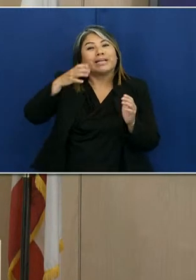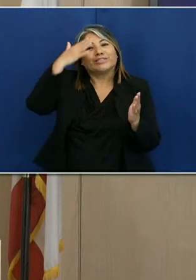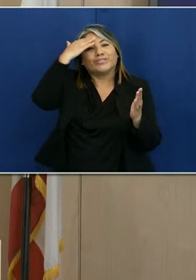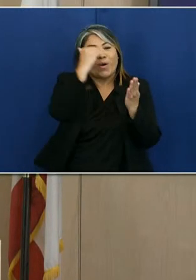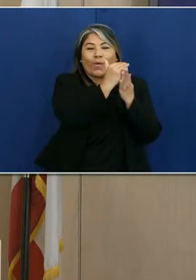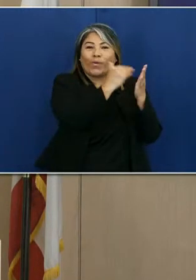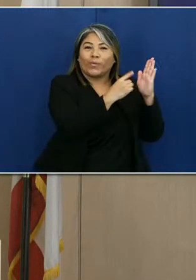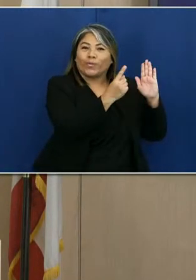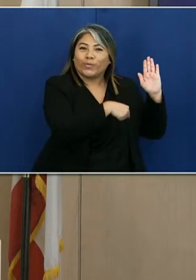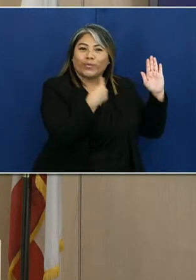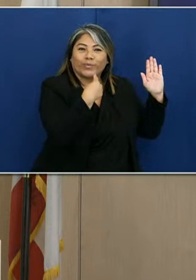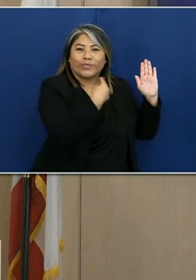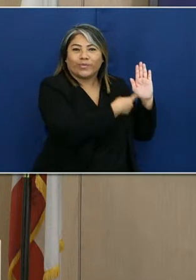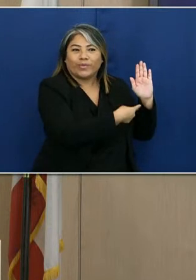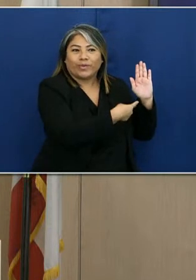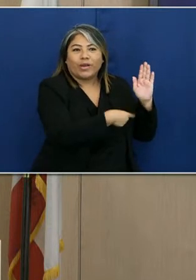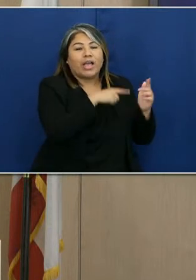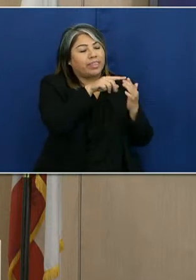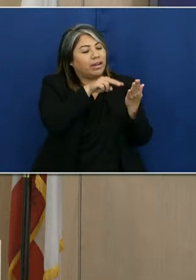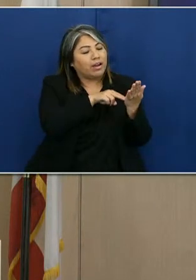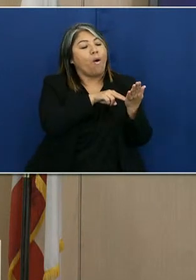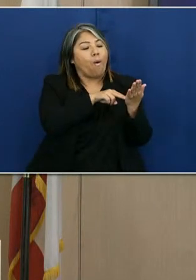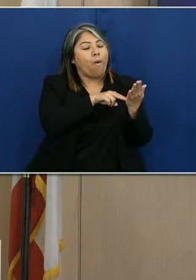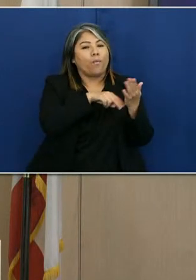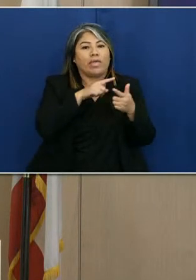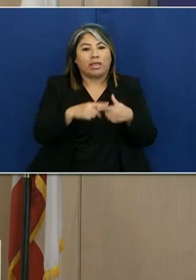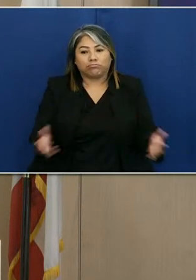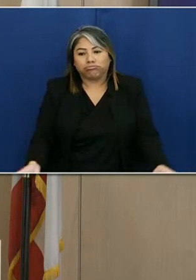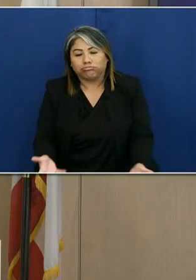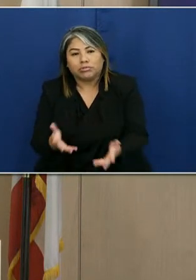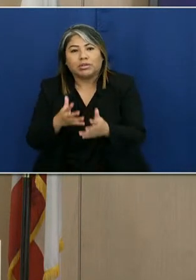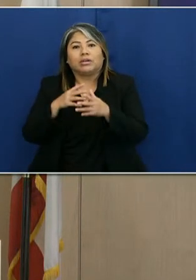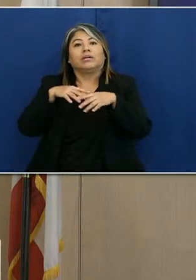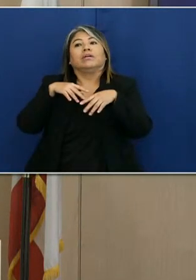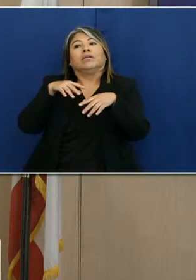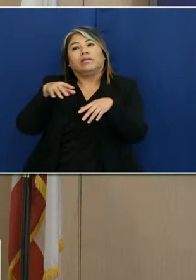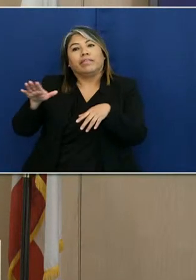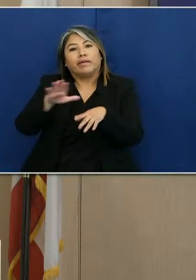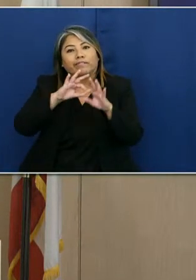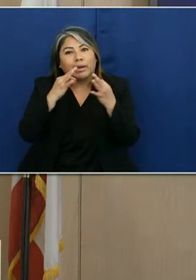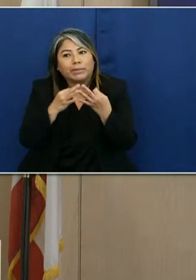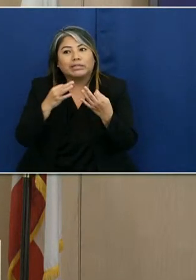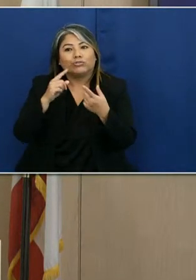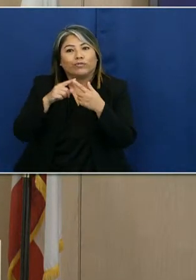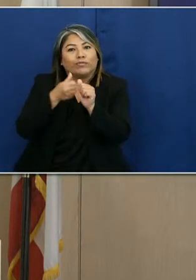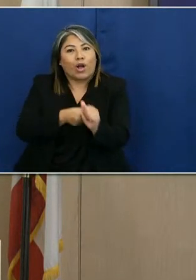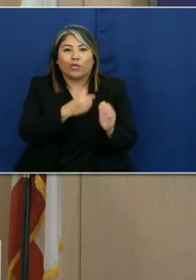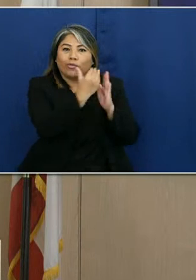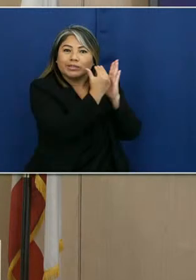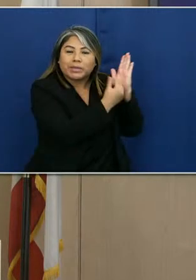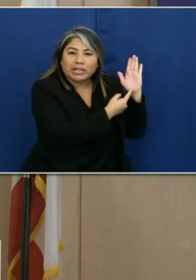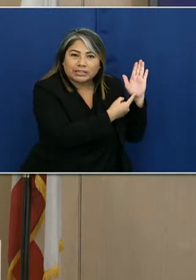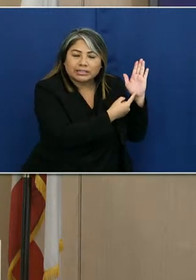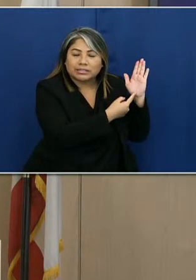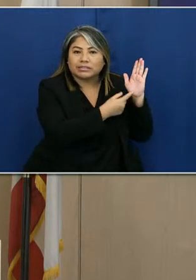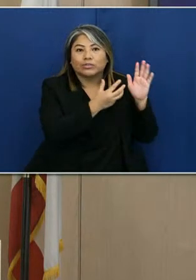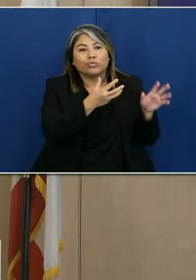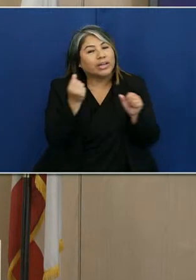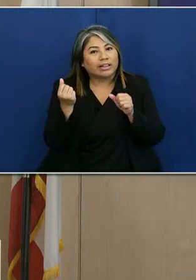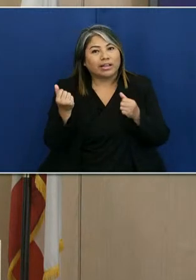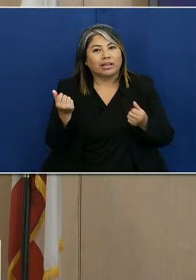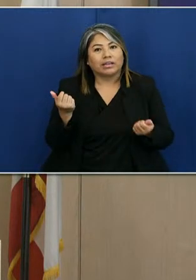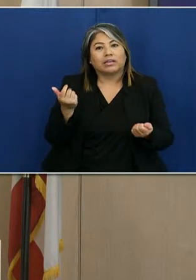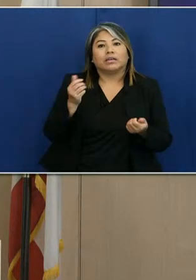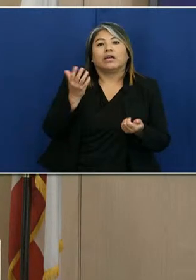and can get their families to adhere as closely as they can to those plans. Again, there's no